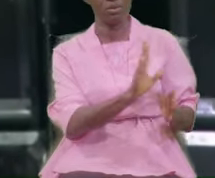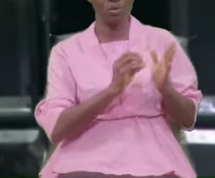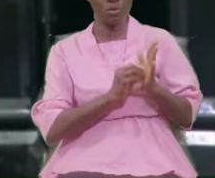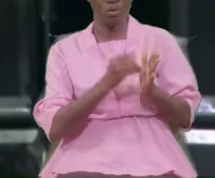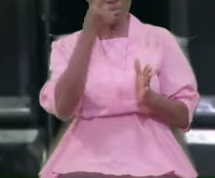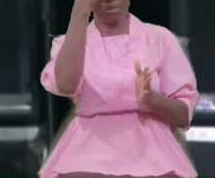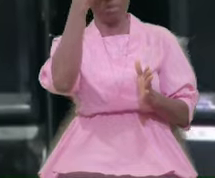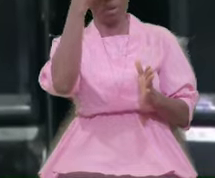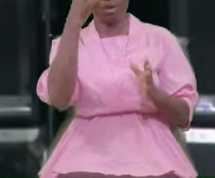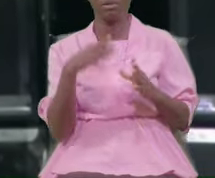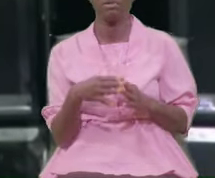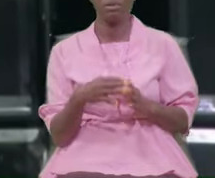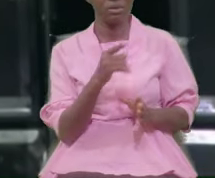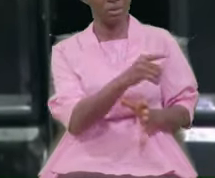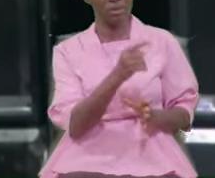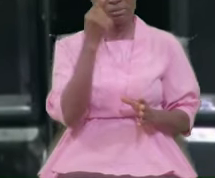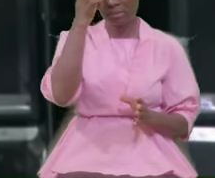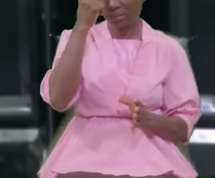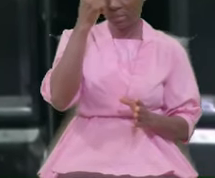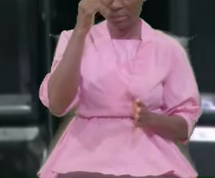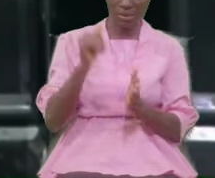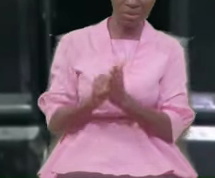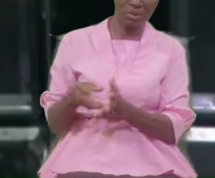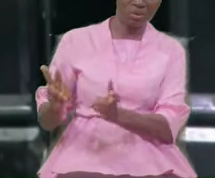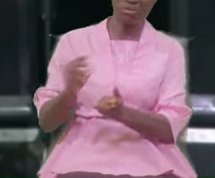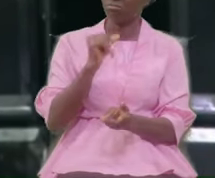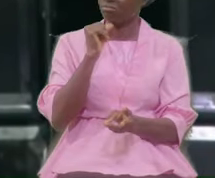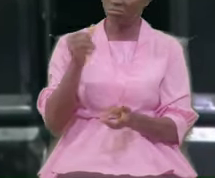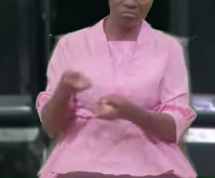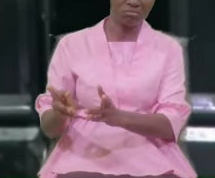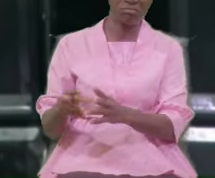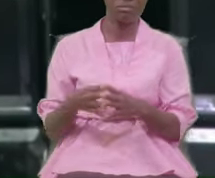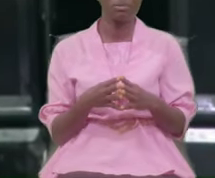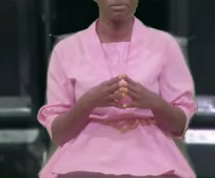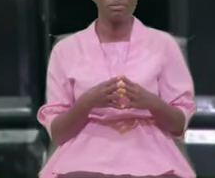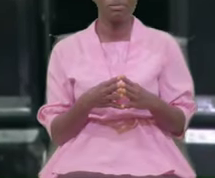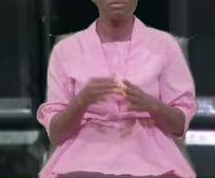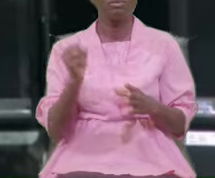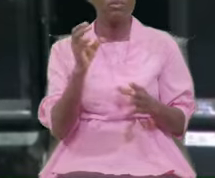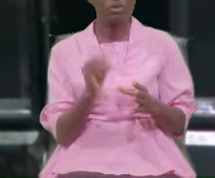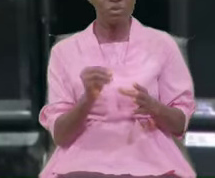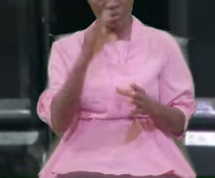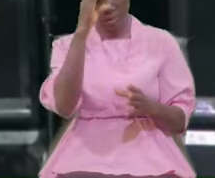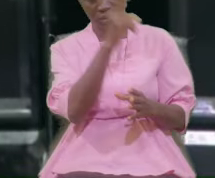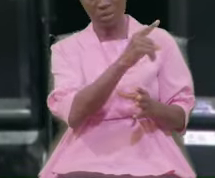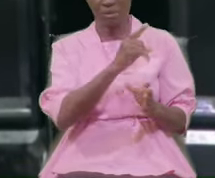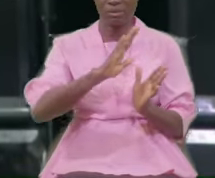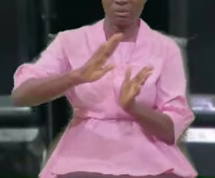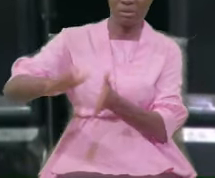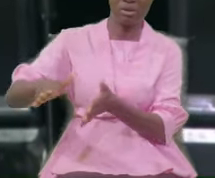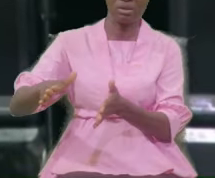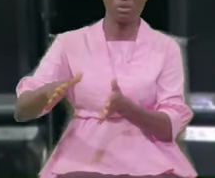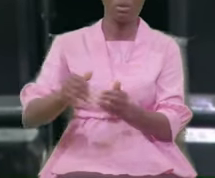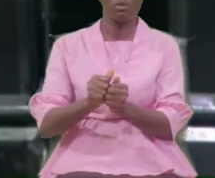mindo that was the way pero ang without